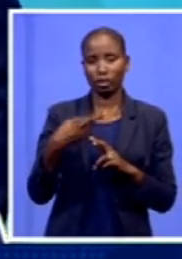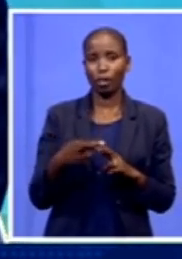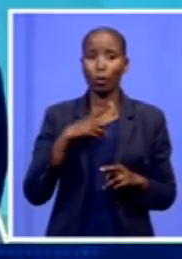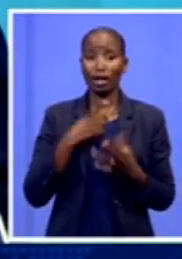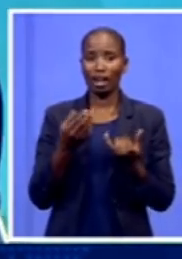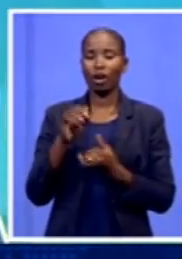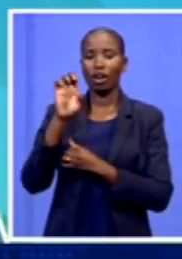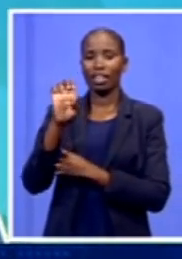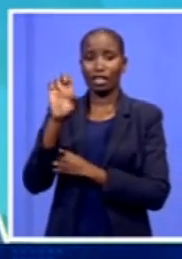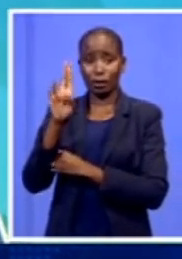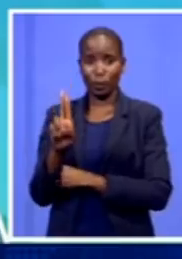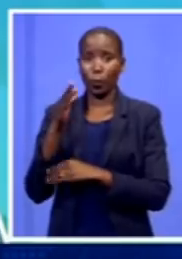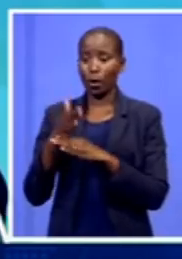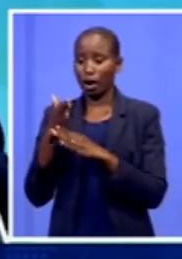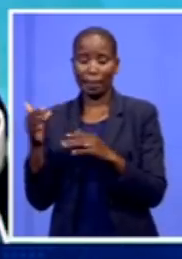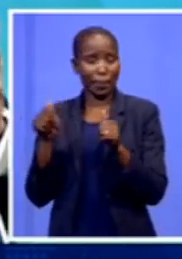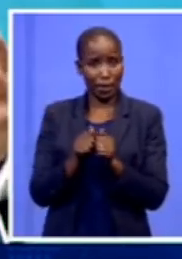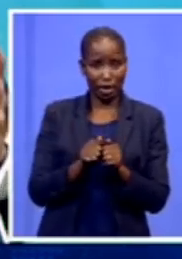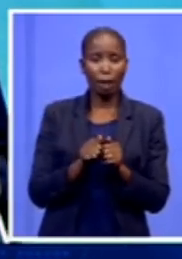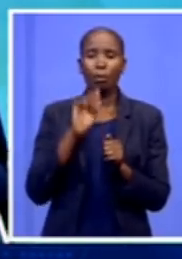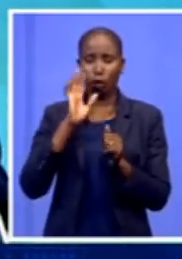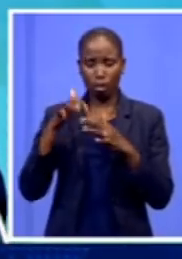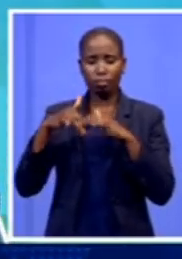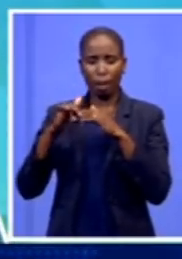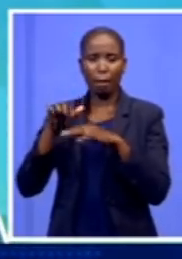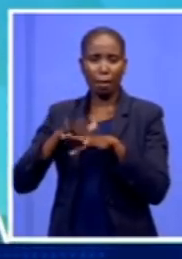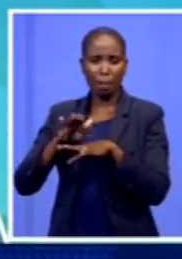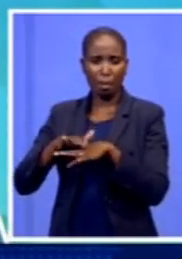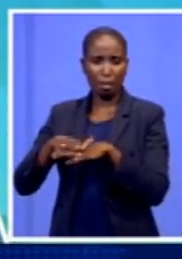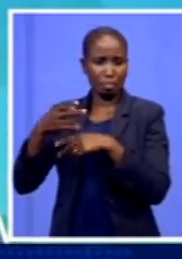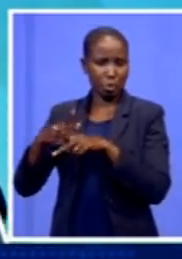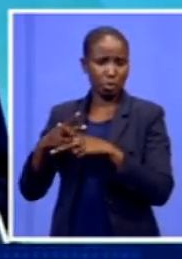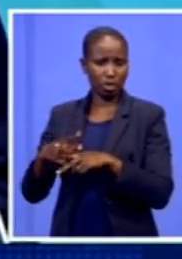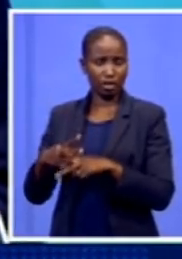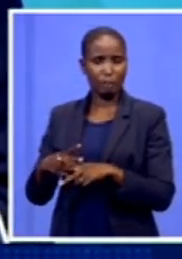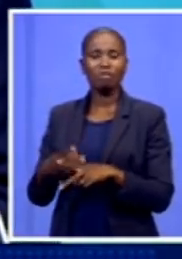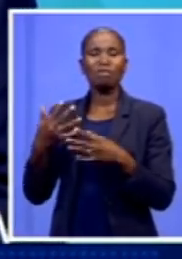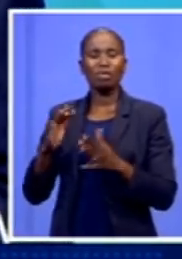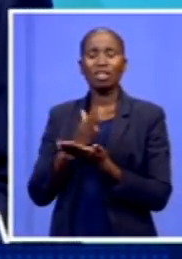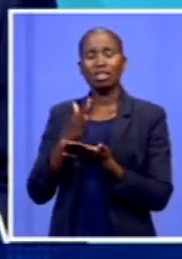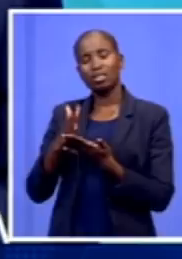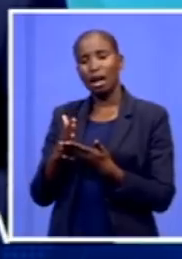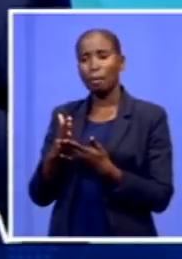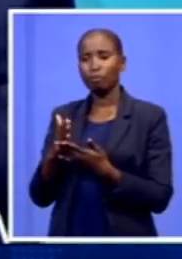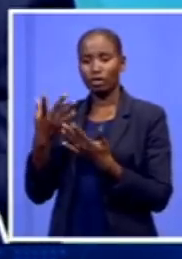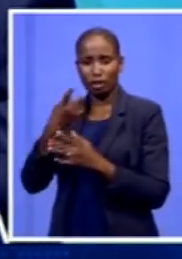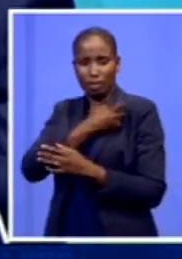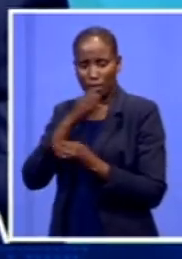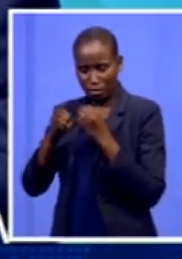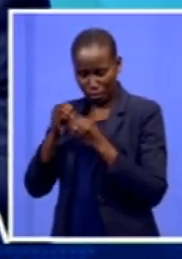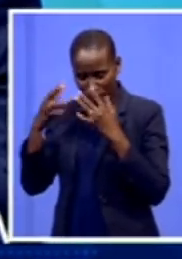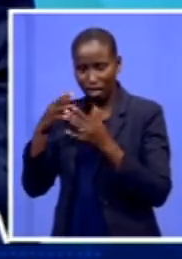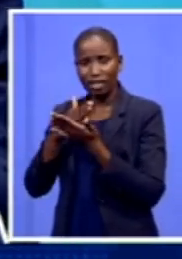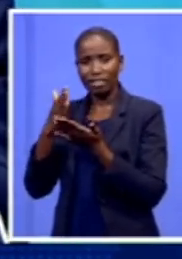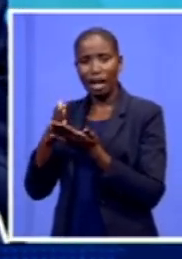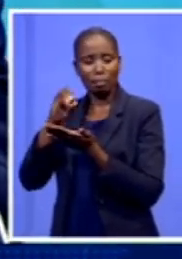and more, and we have exported and given much more than other powers,